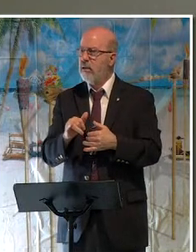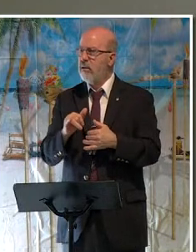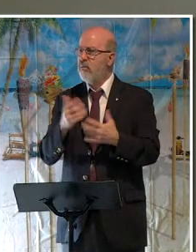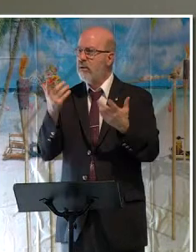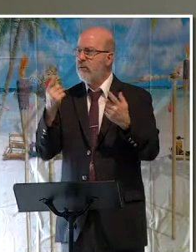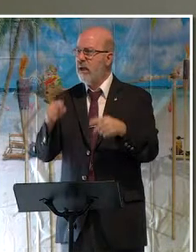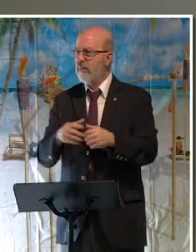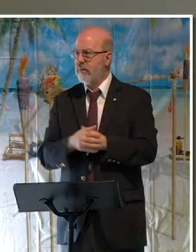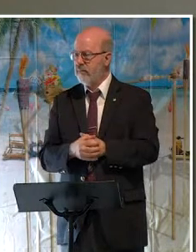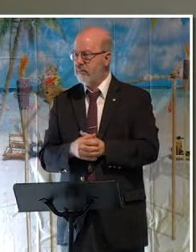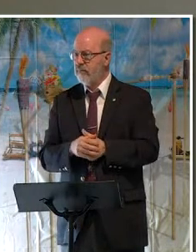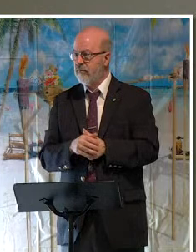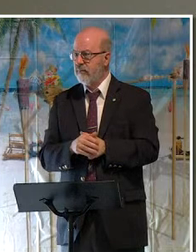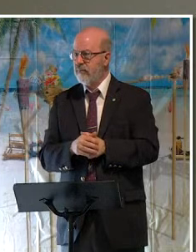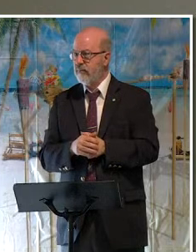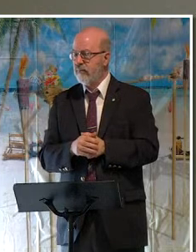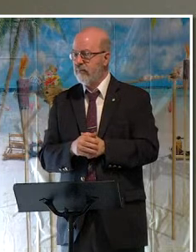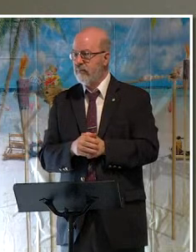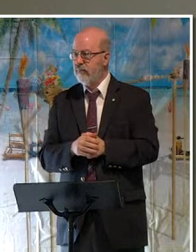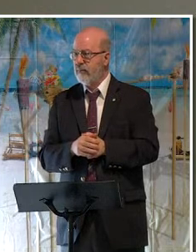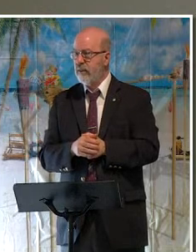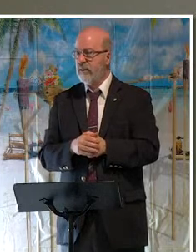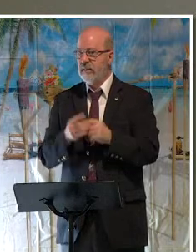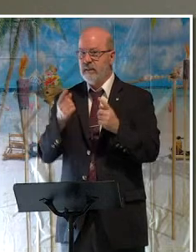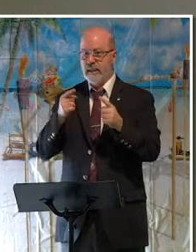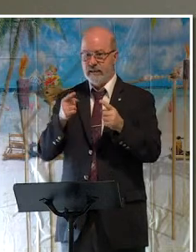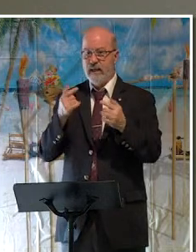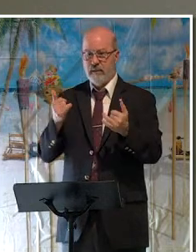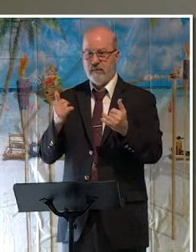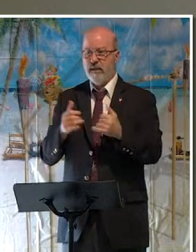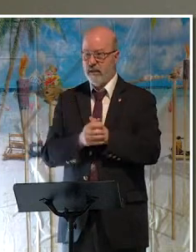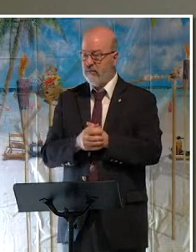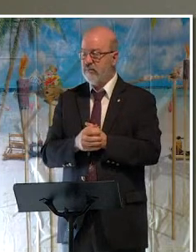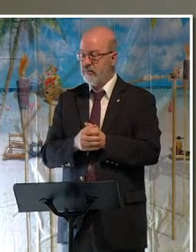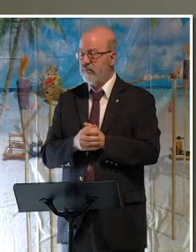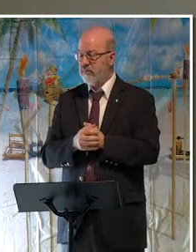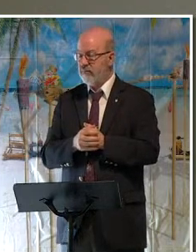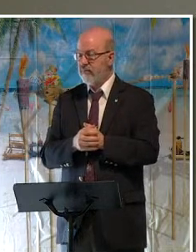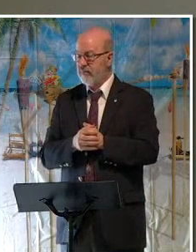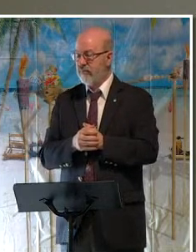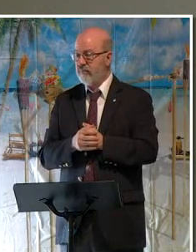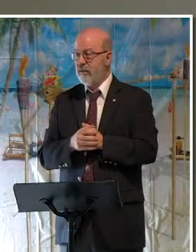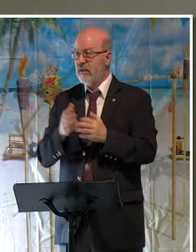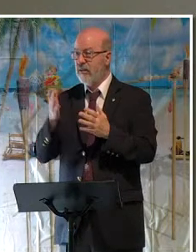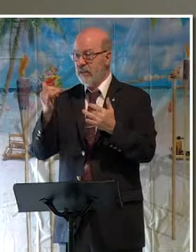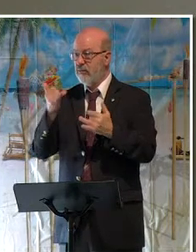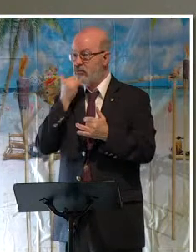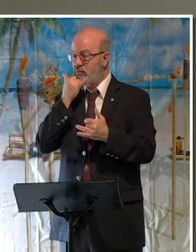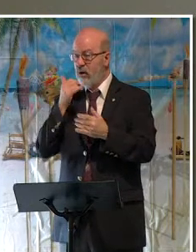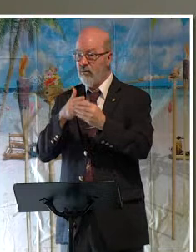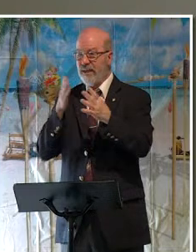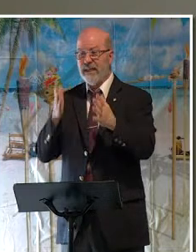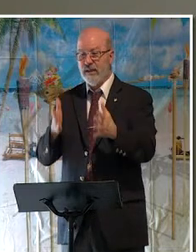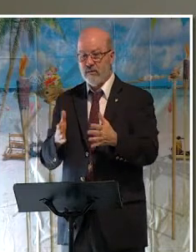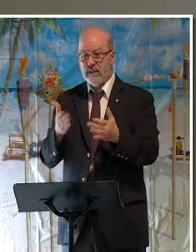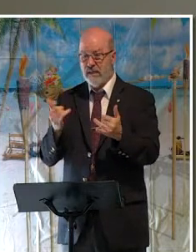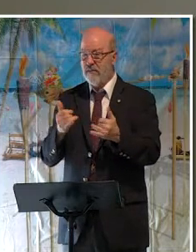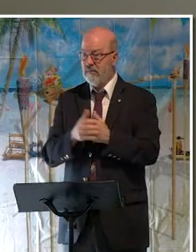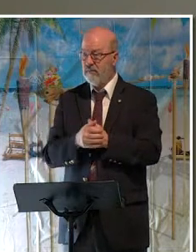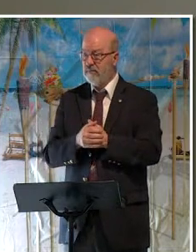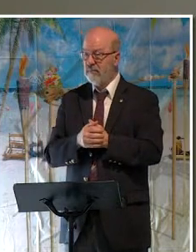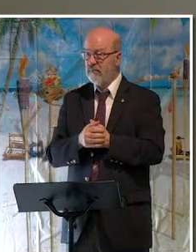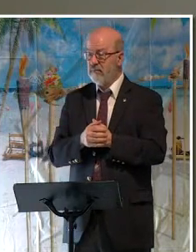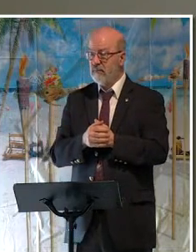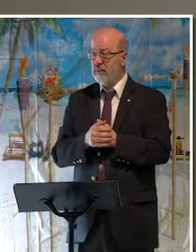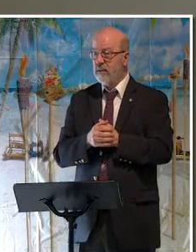like? It's happening around you right now. That's what's wrong with our leadership.